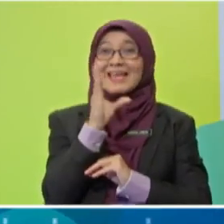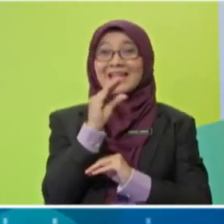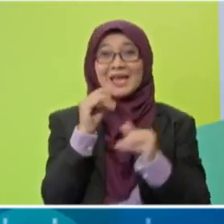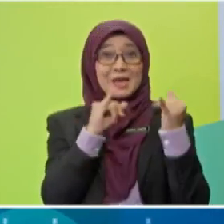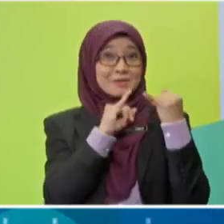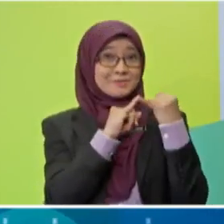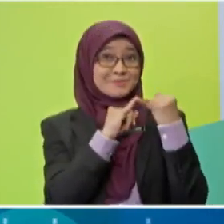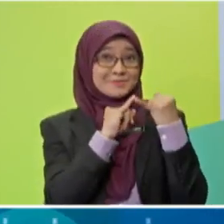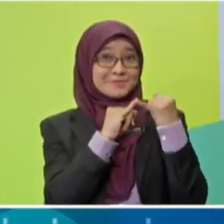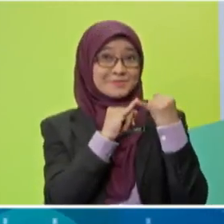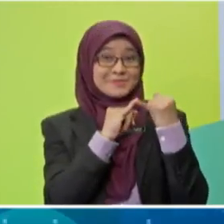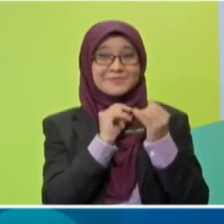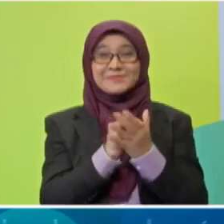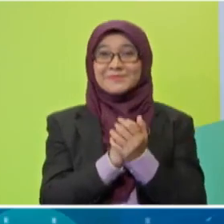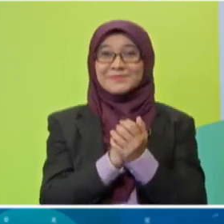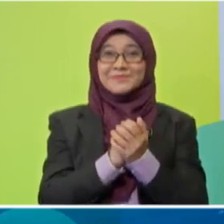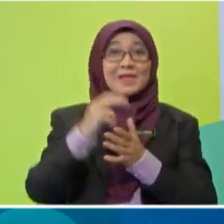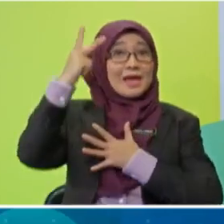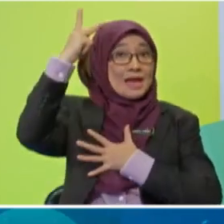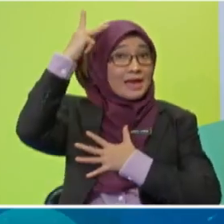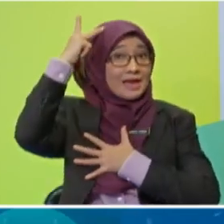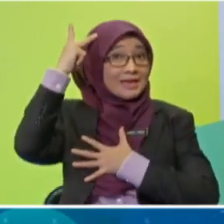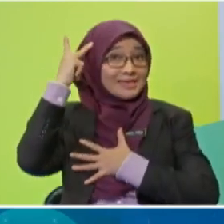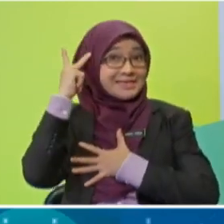1 hero, Kadem Kumar.